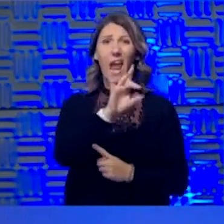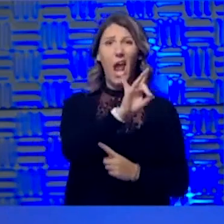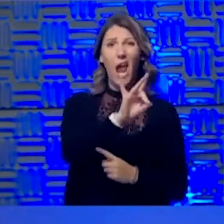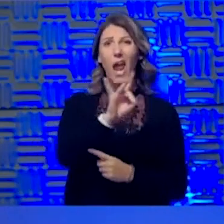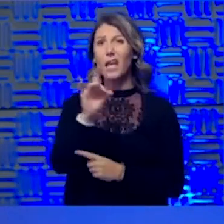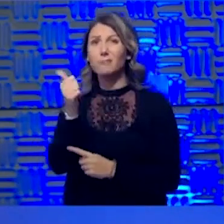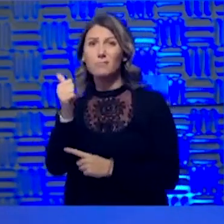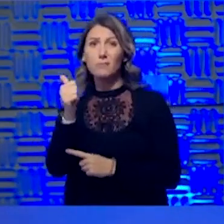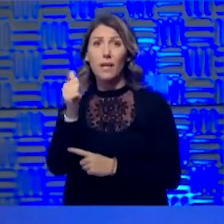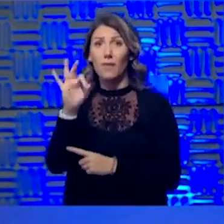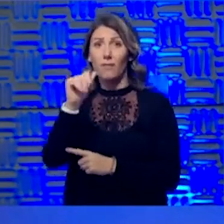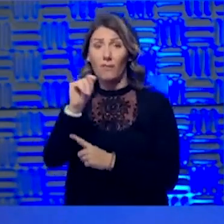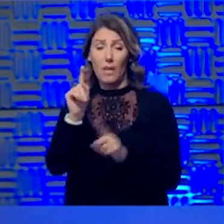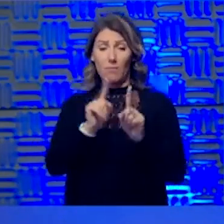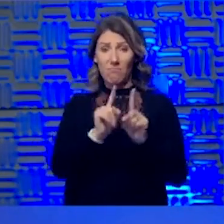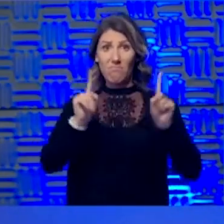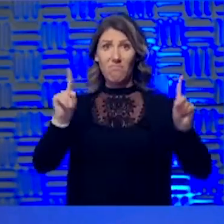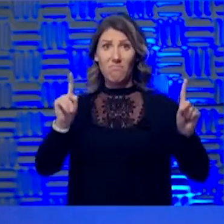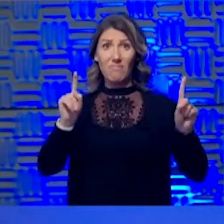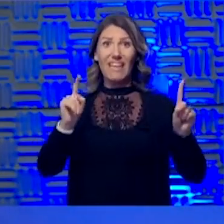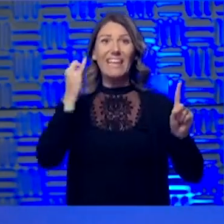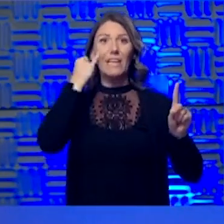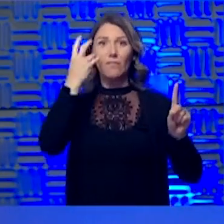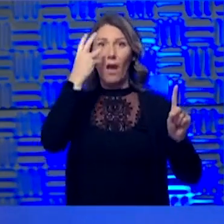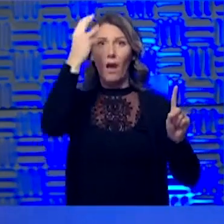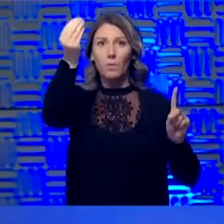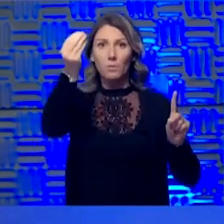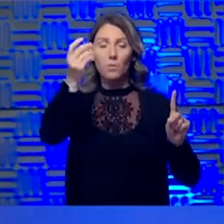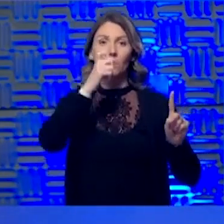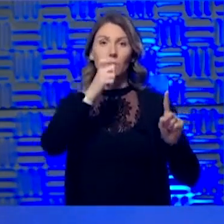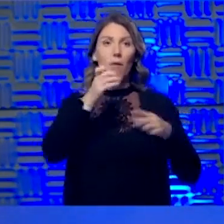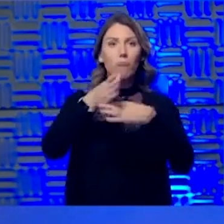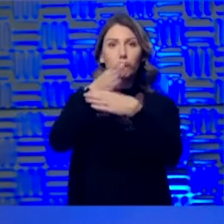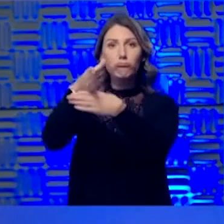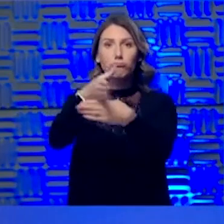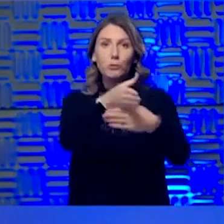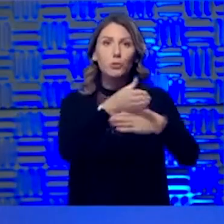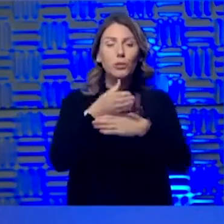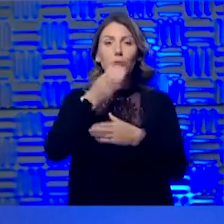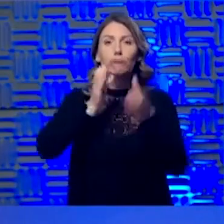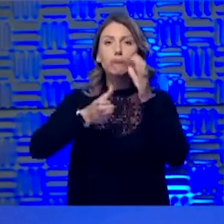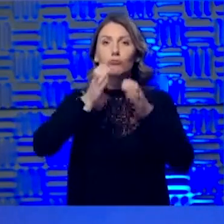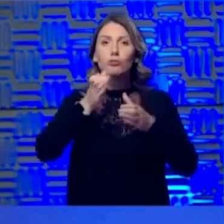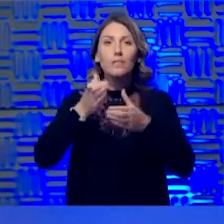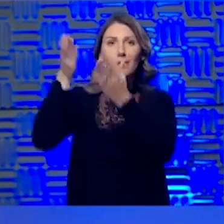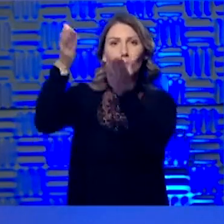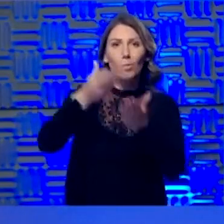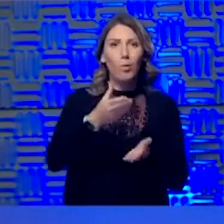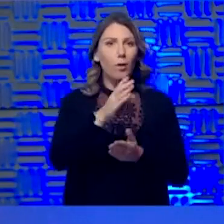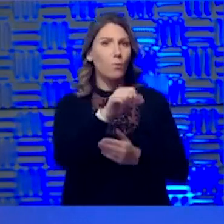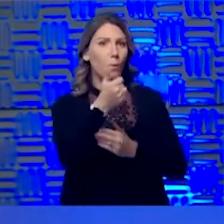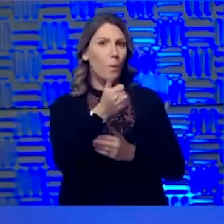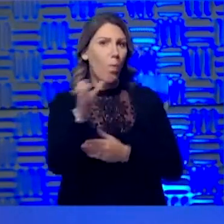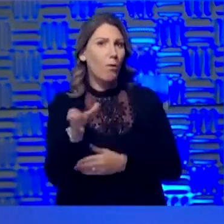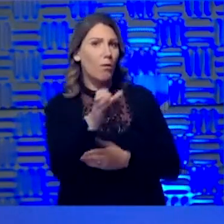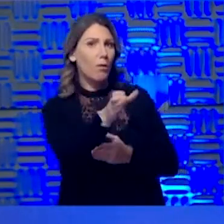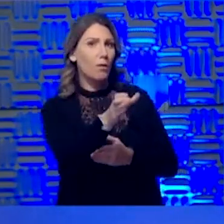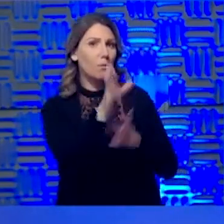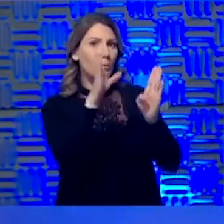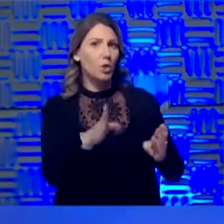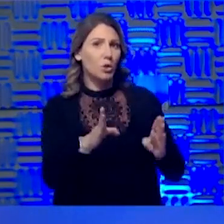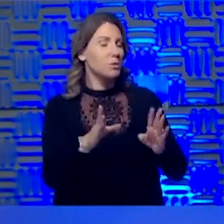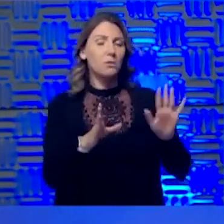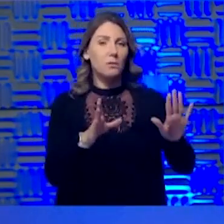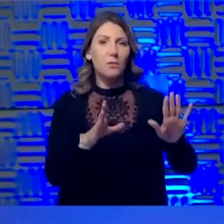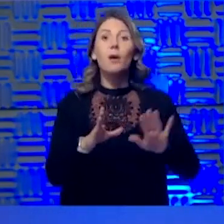outdoor environment, if you're not sharing drinks or bringing drinks from your house to give to somebody else, I think that's reasonable. Again, if